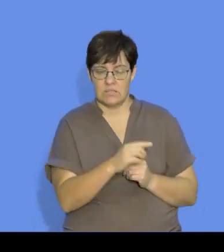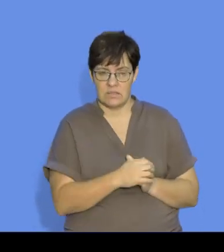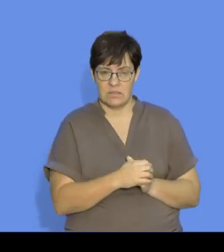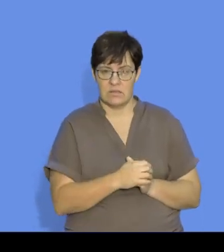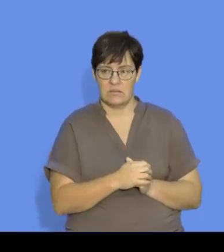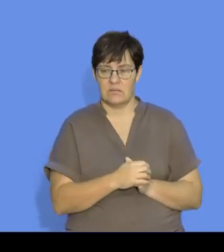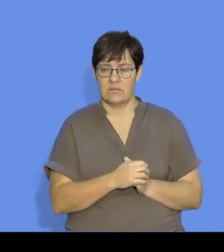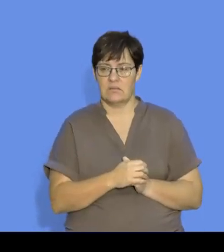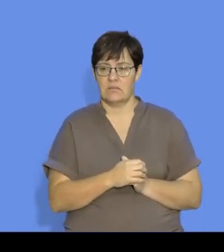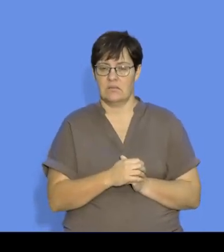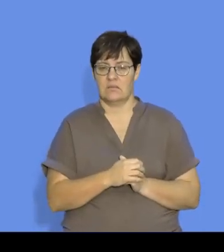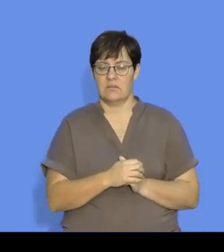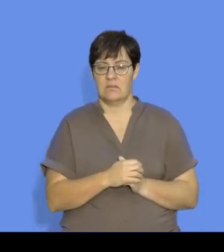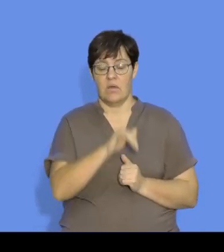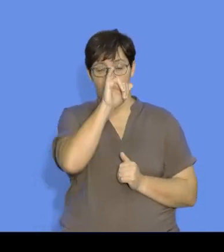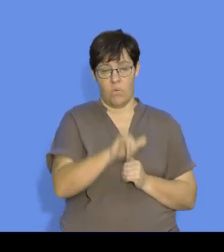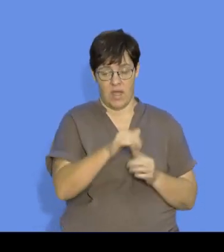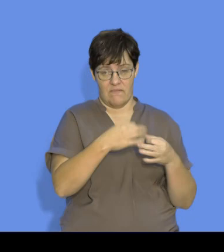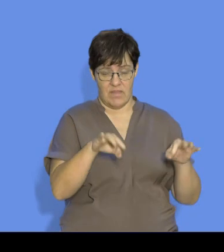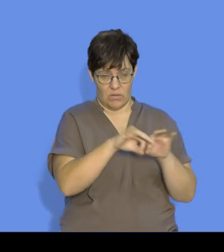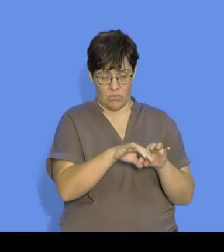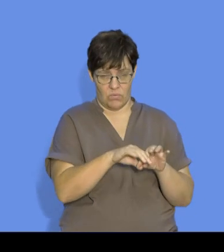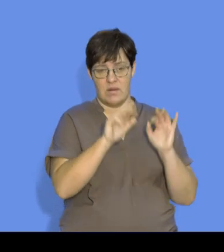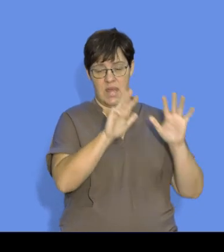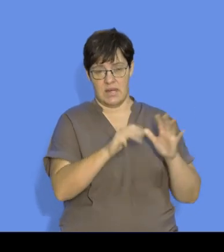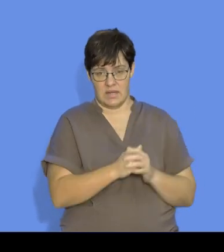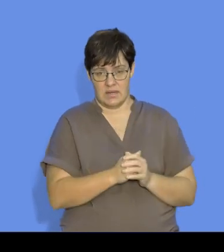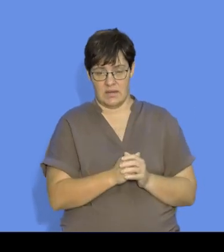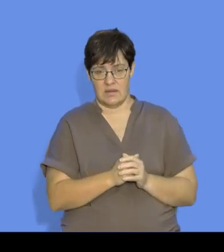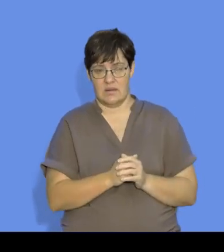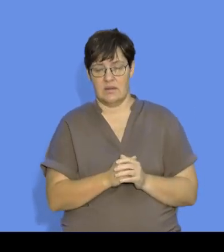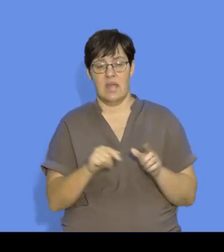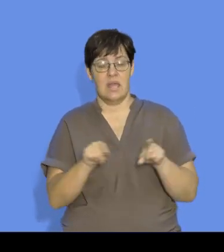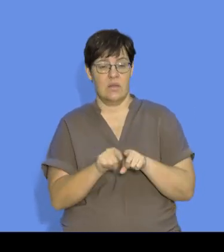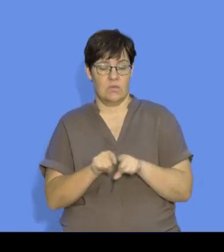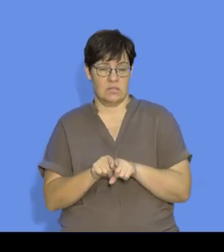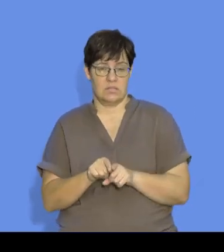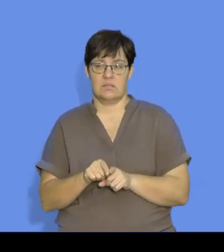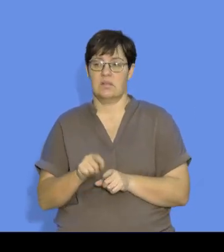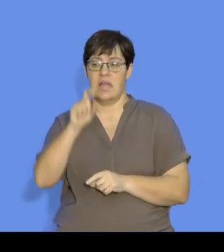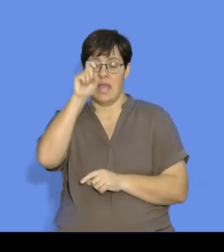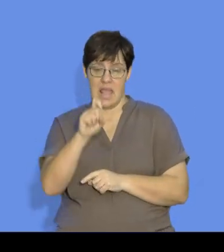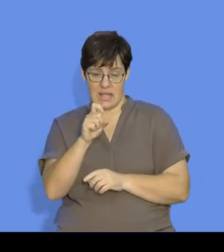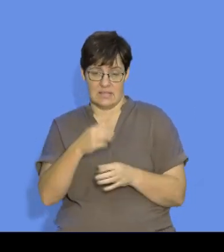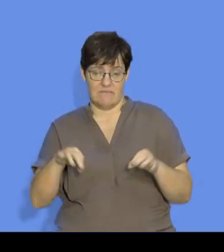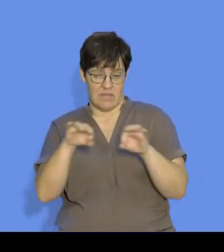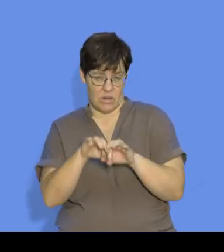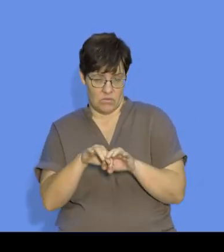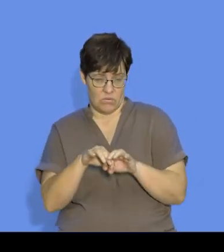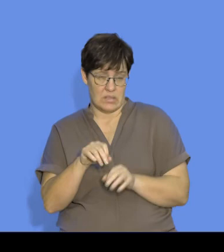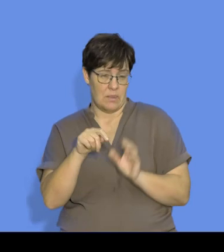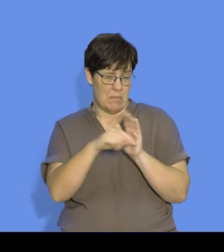then mean that the y value is 9 is equals to, the x value